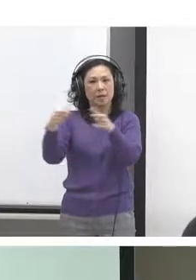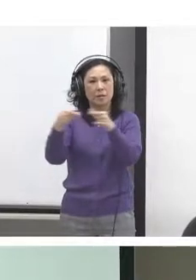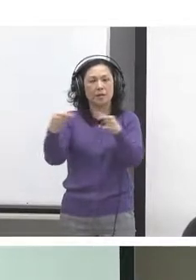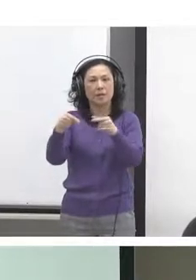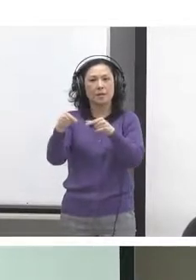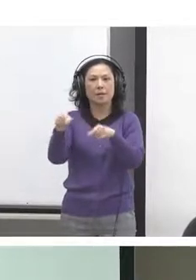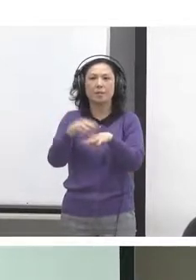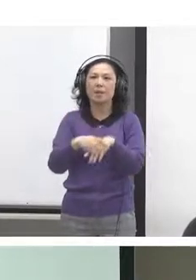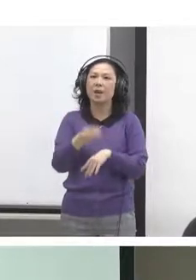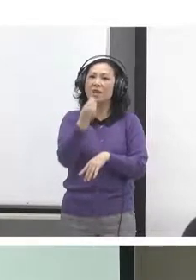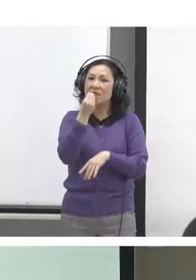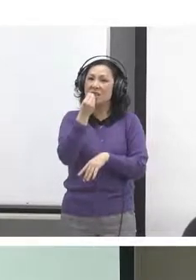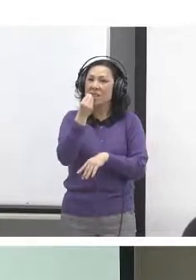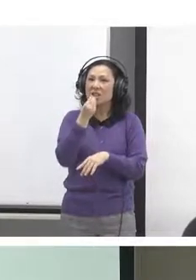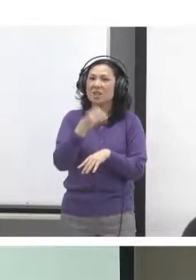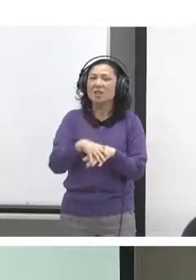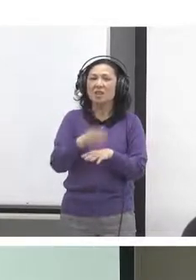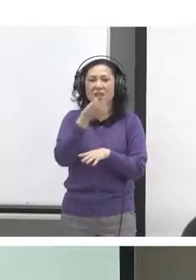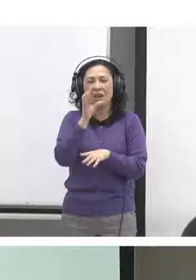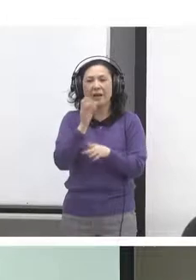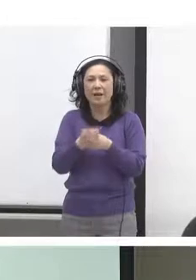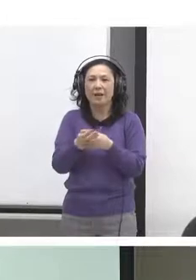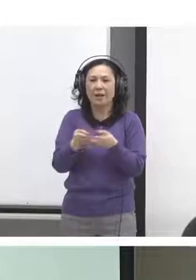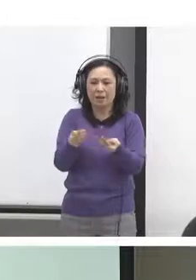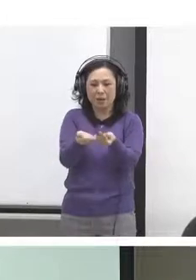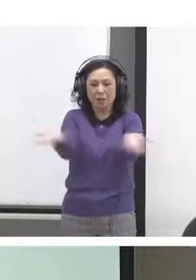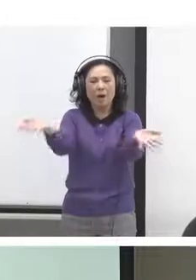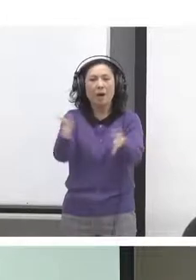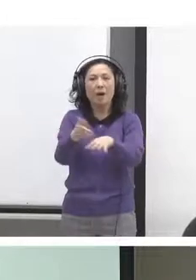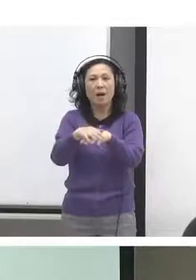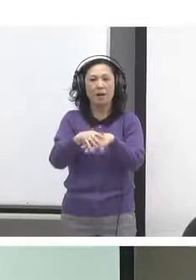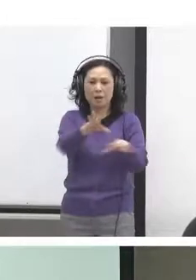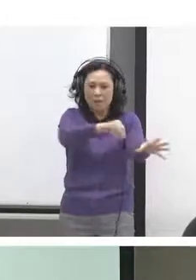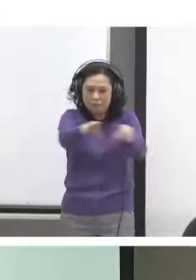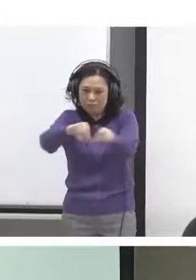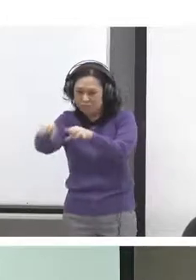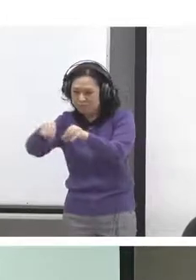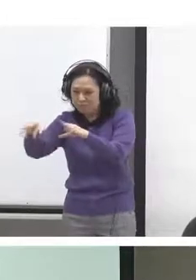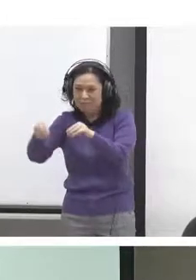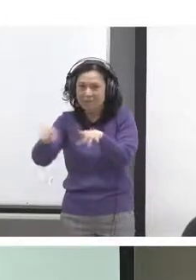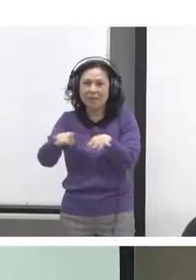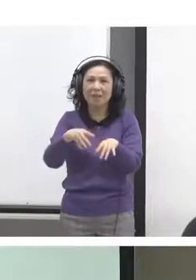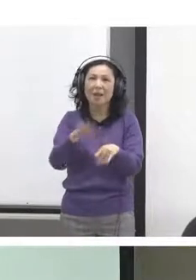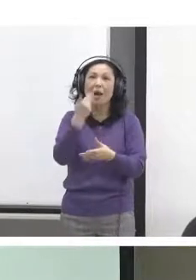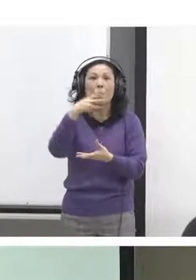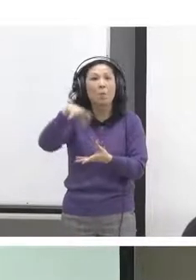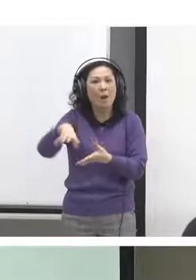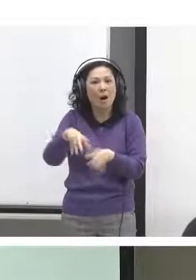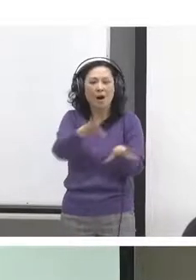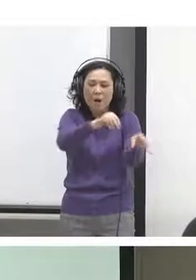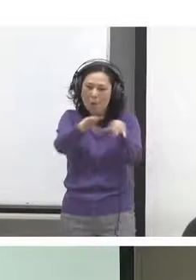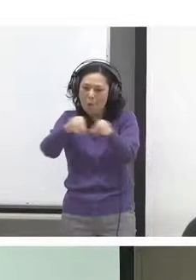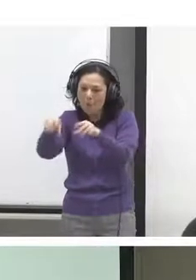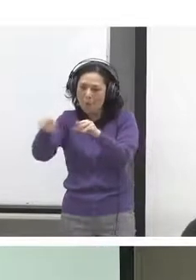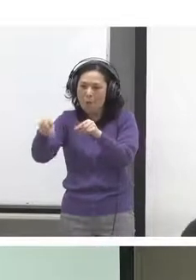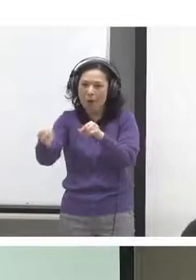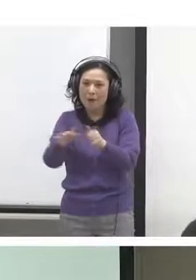collecting those restaurant informations and creating an open data for the developers.